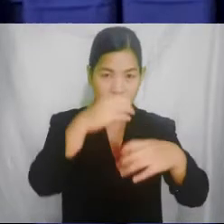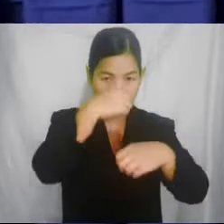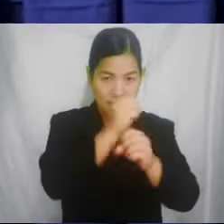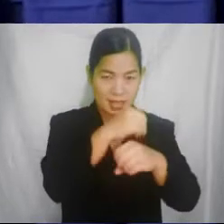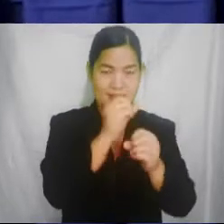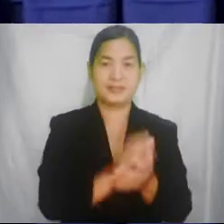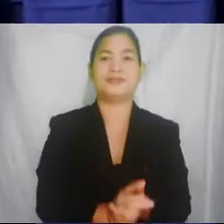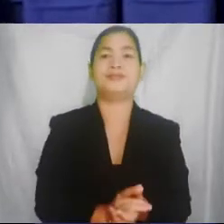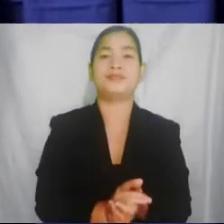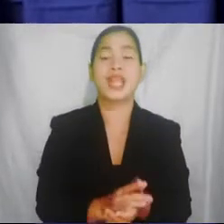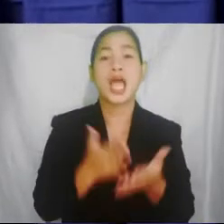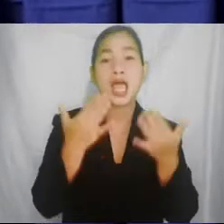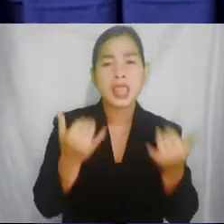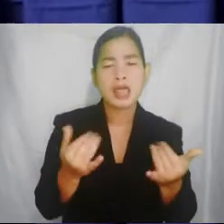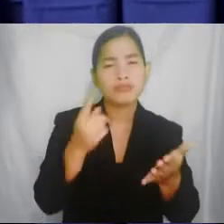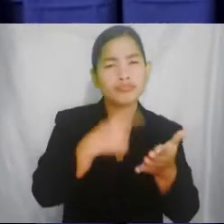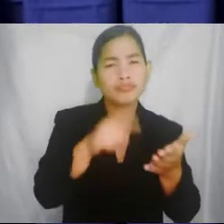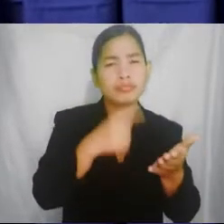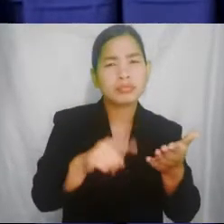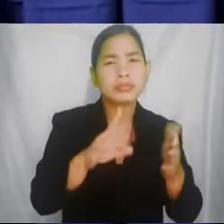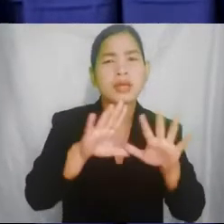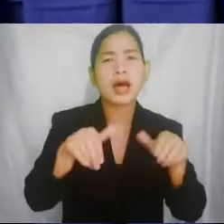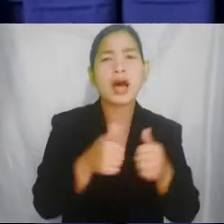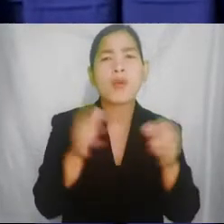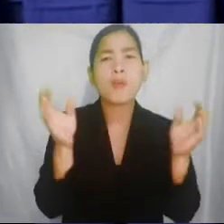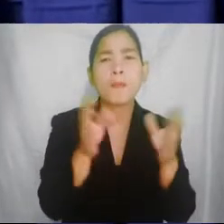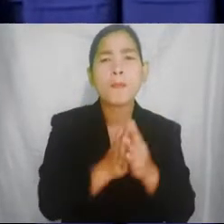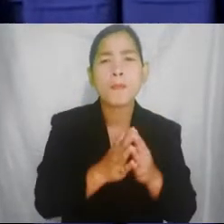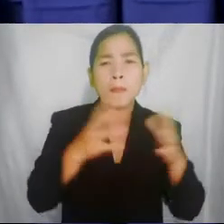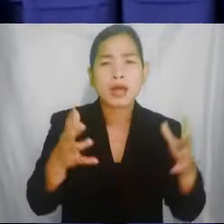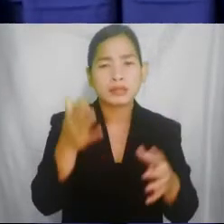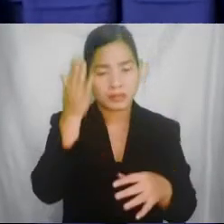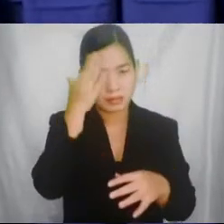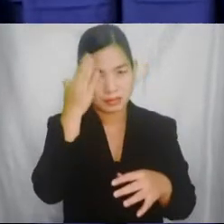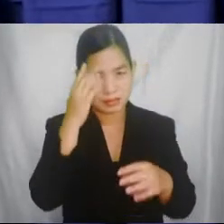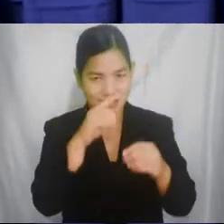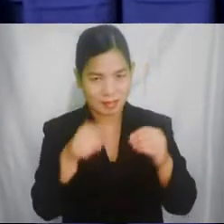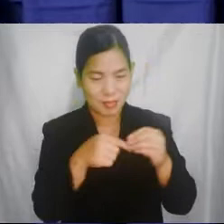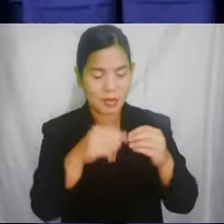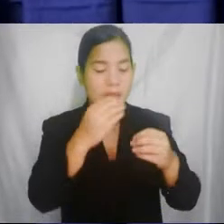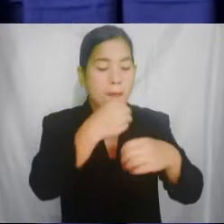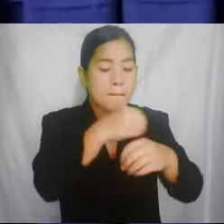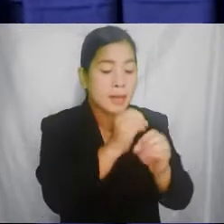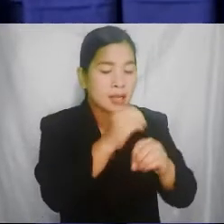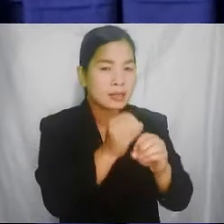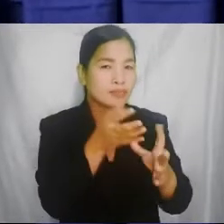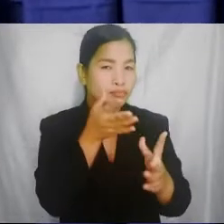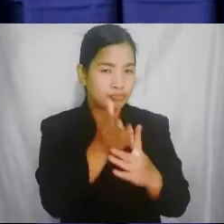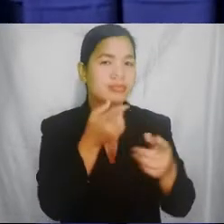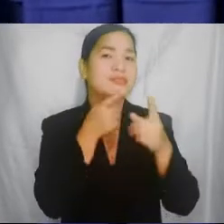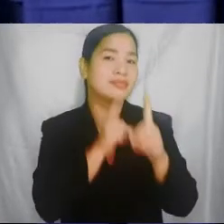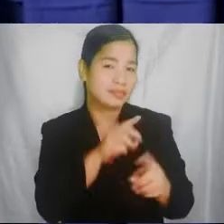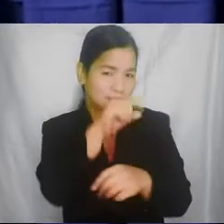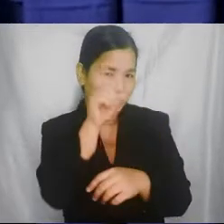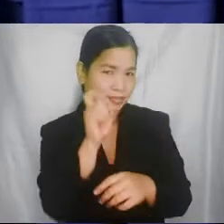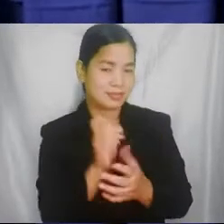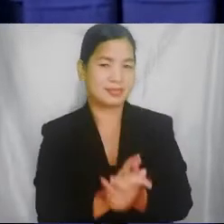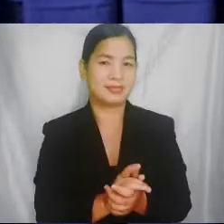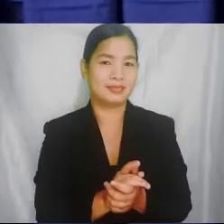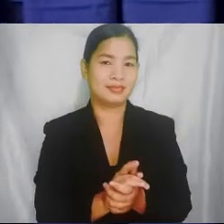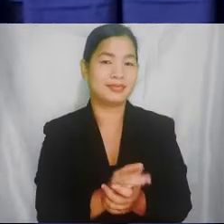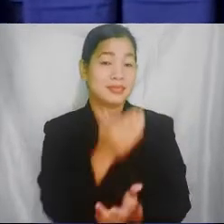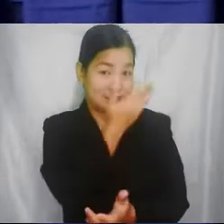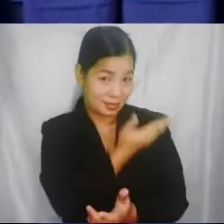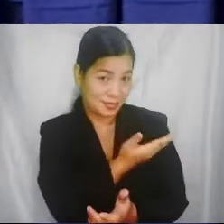Let us check how much do you know about microscope by answering this question. Which of the